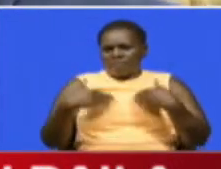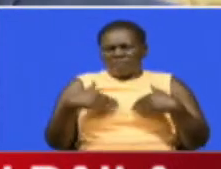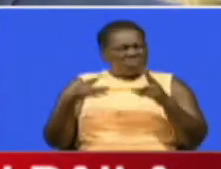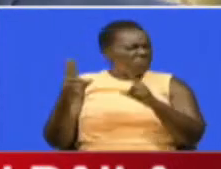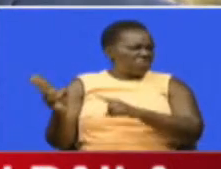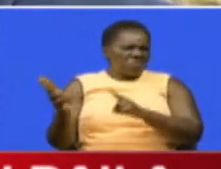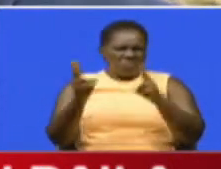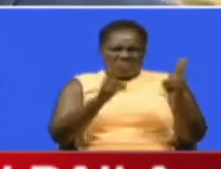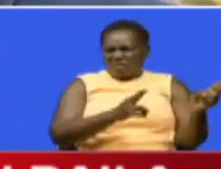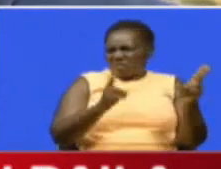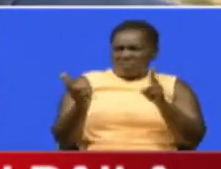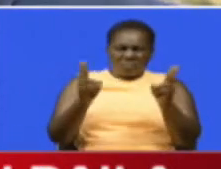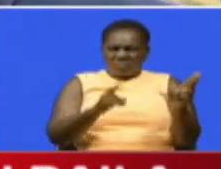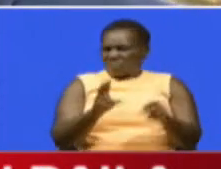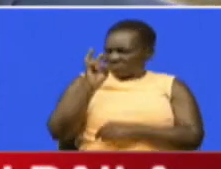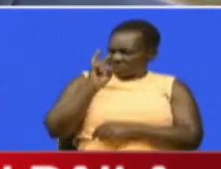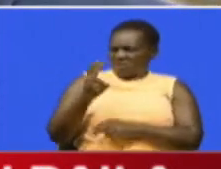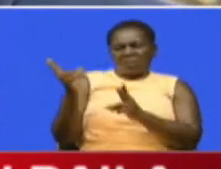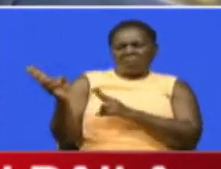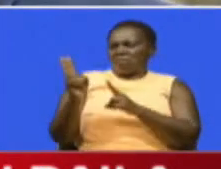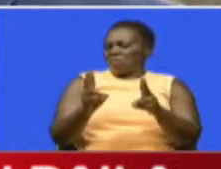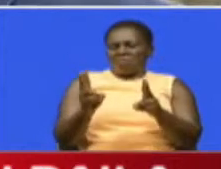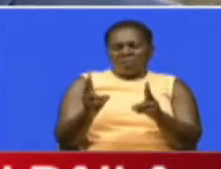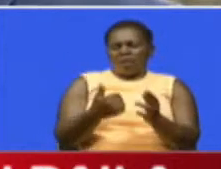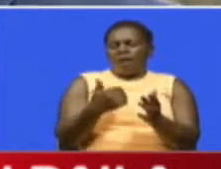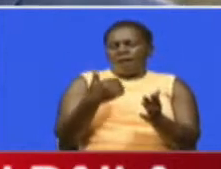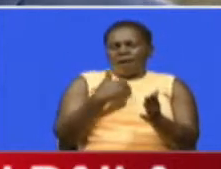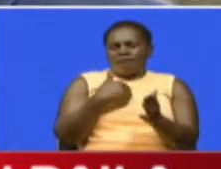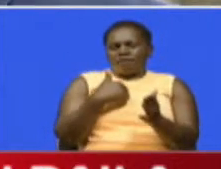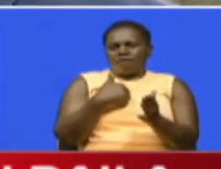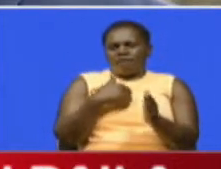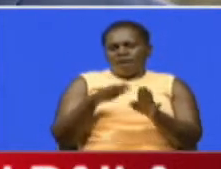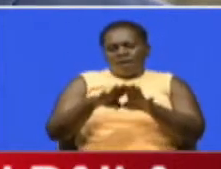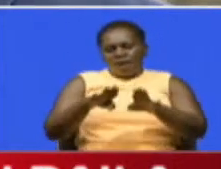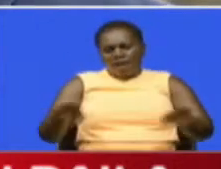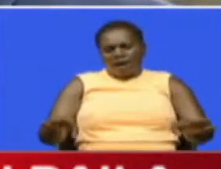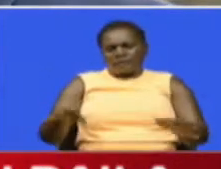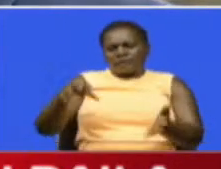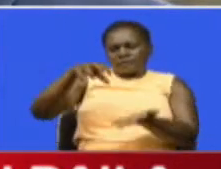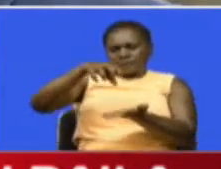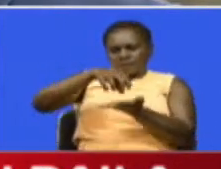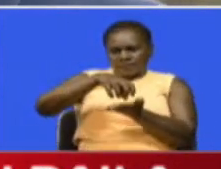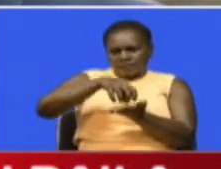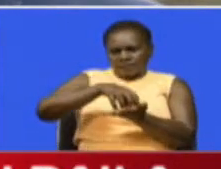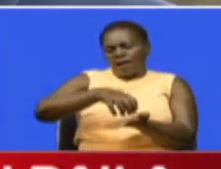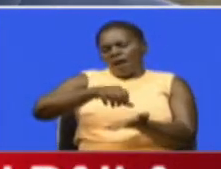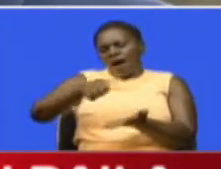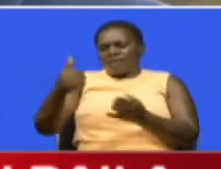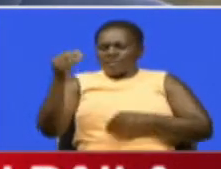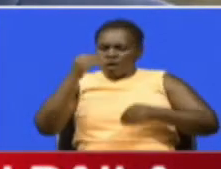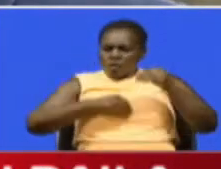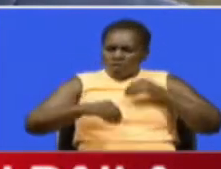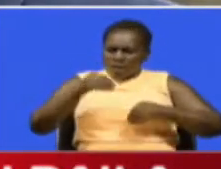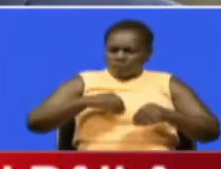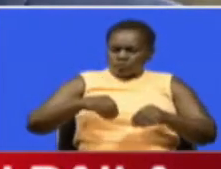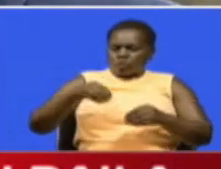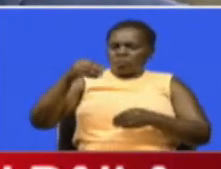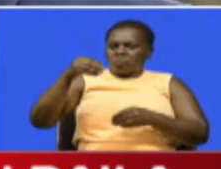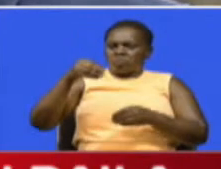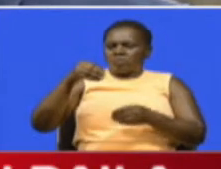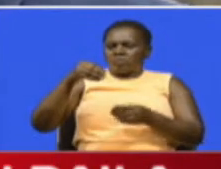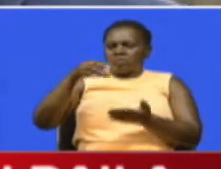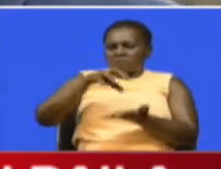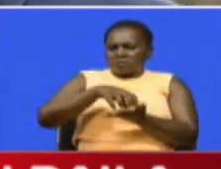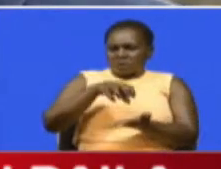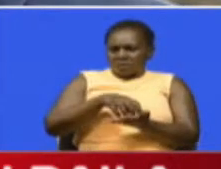to it. See, you got these land cases, land grabbing cases.